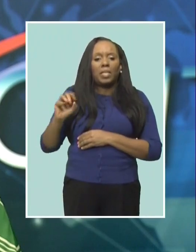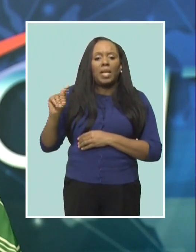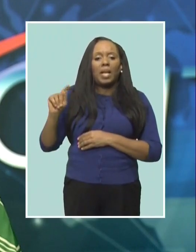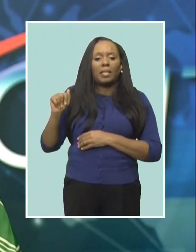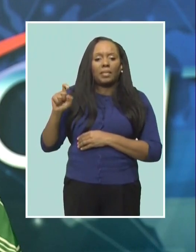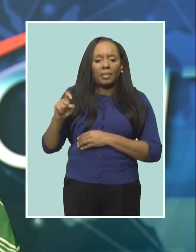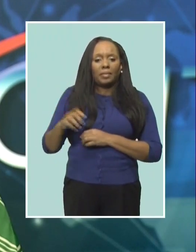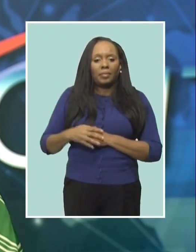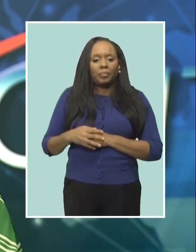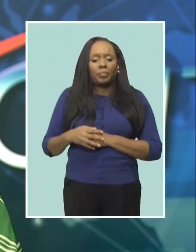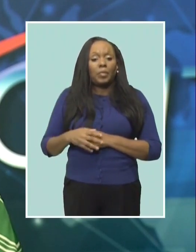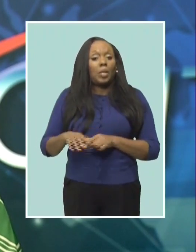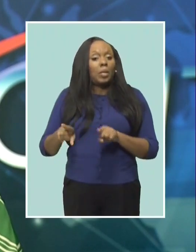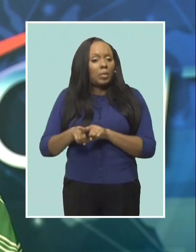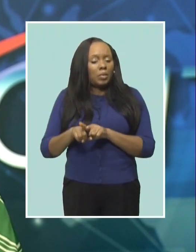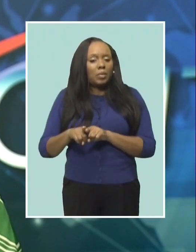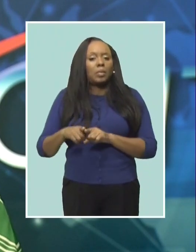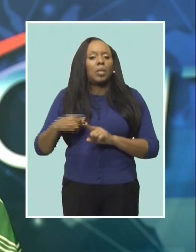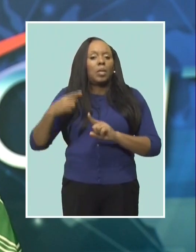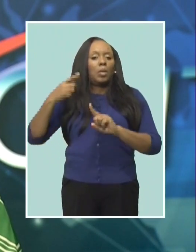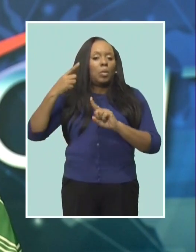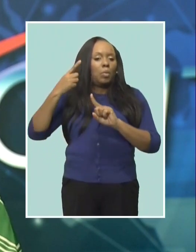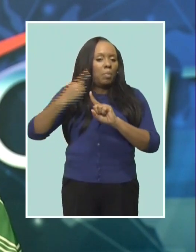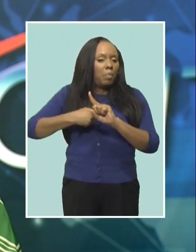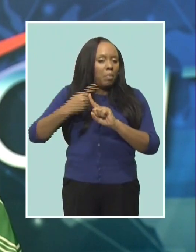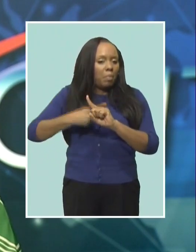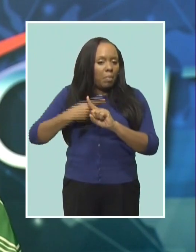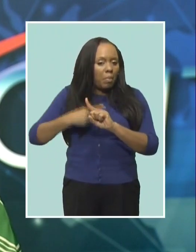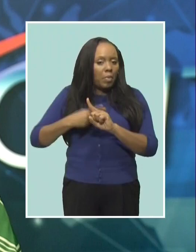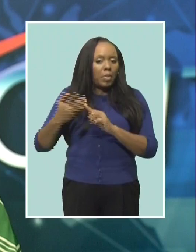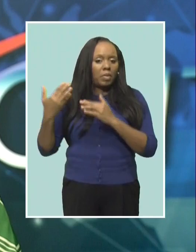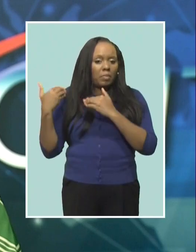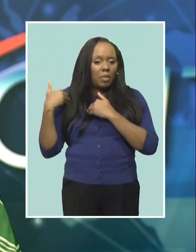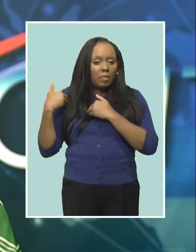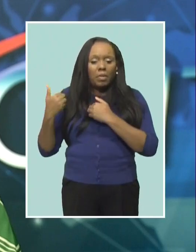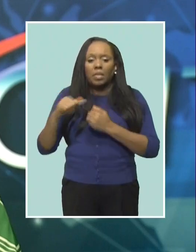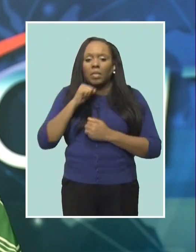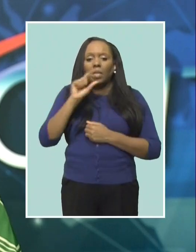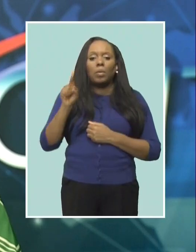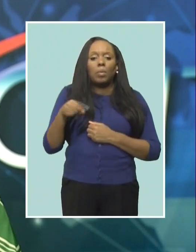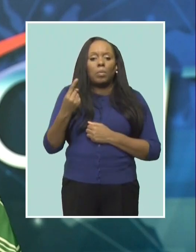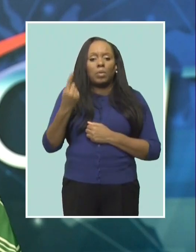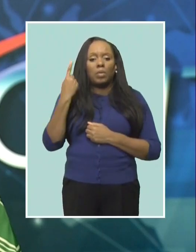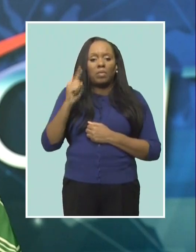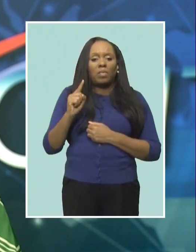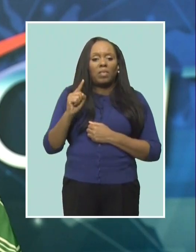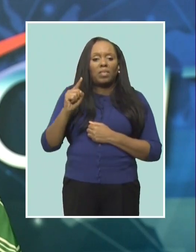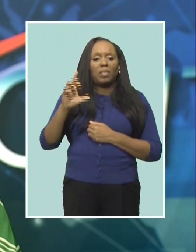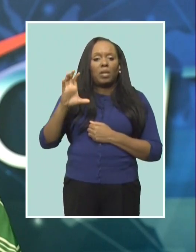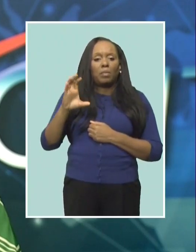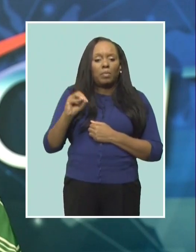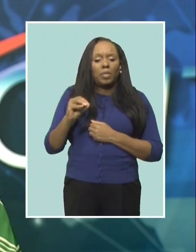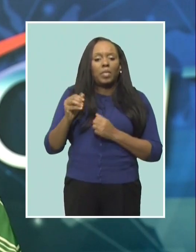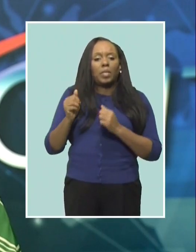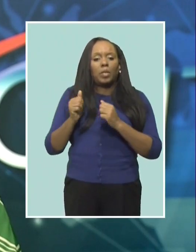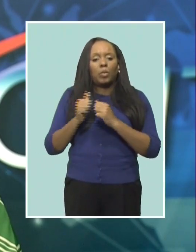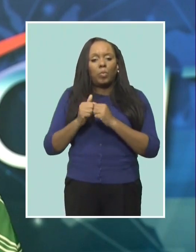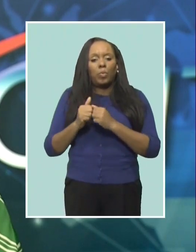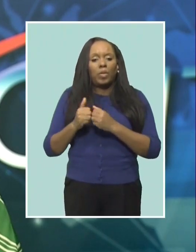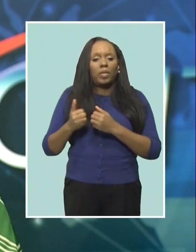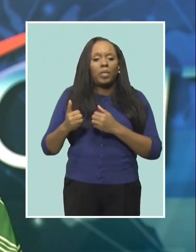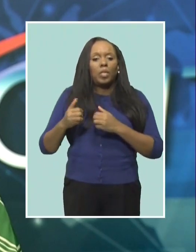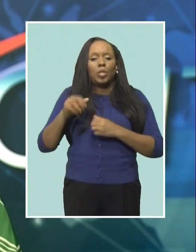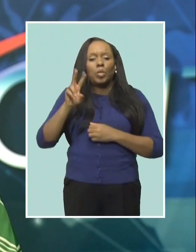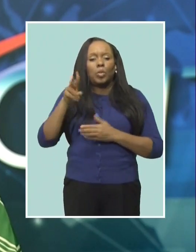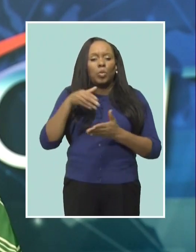the income year. Now, it should be noted that the monthly prepayment obligation does not apply to a company with a gross income